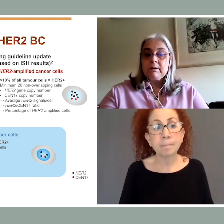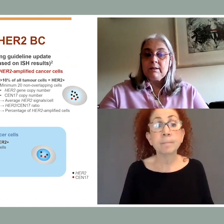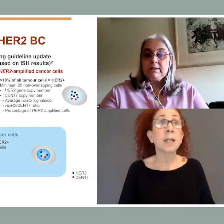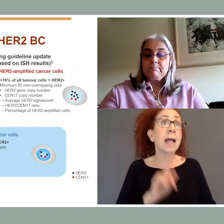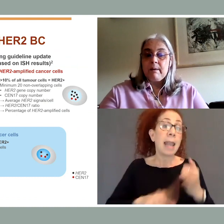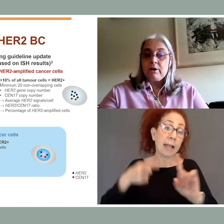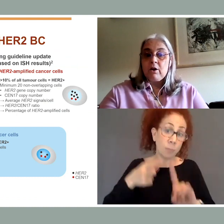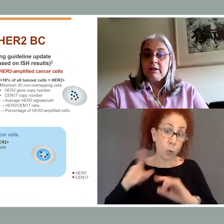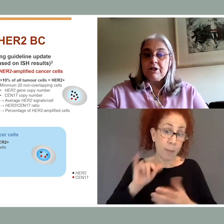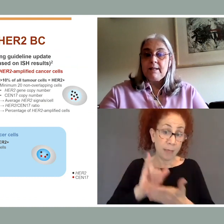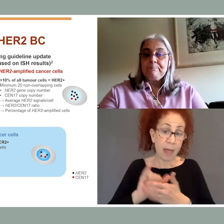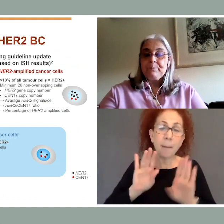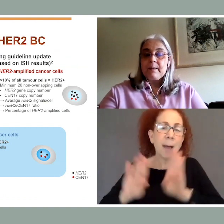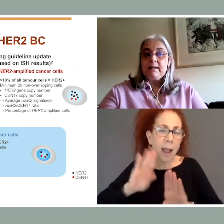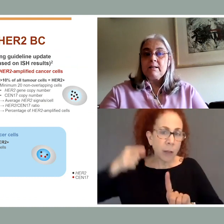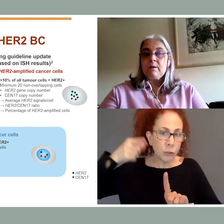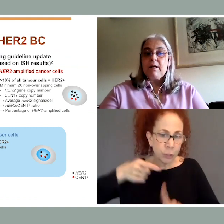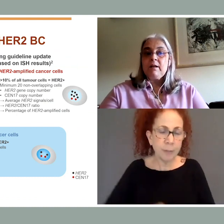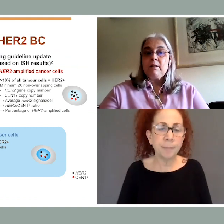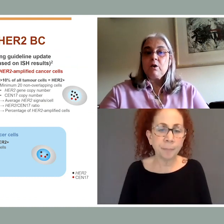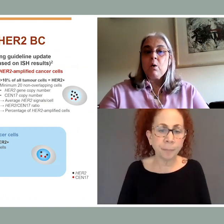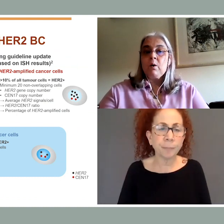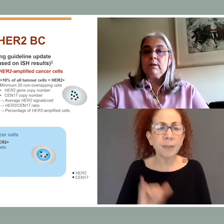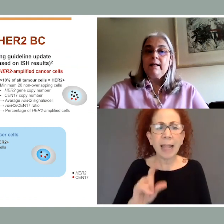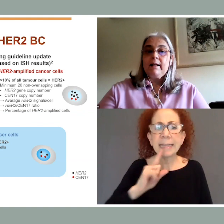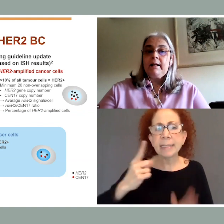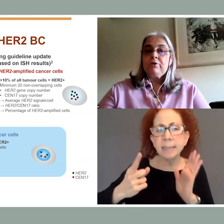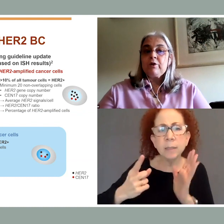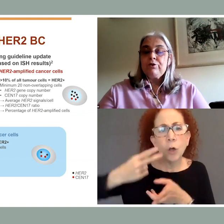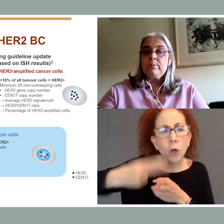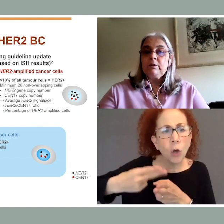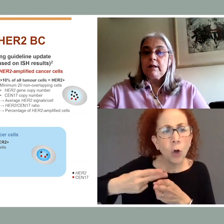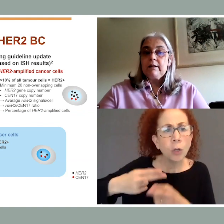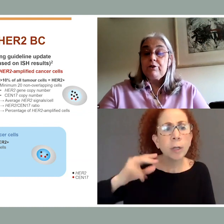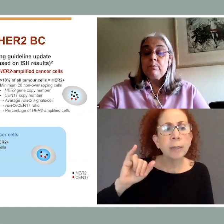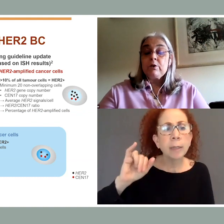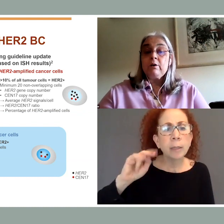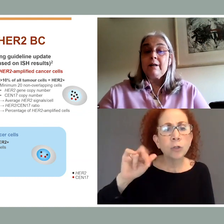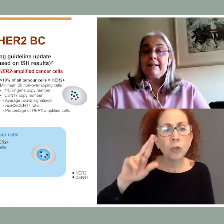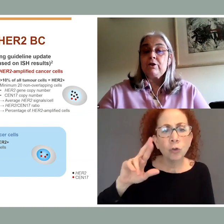point about this biology, it's something called intratumoral